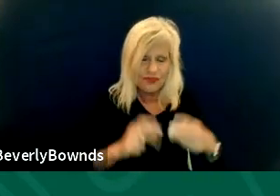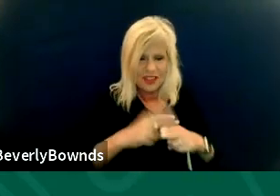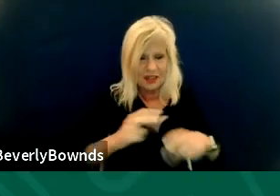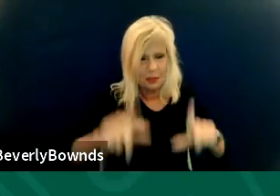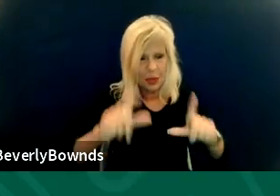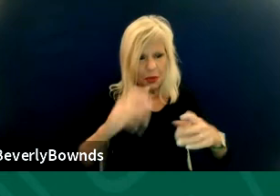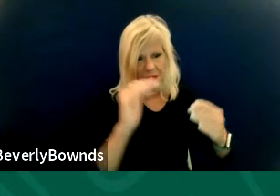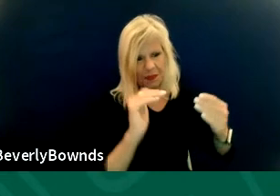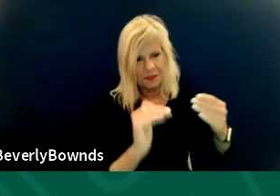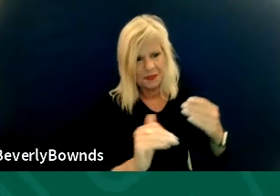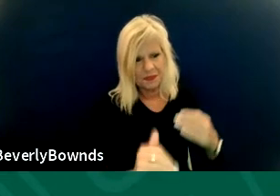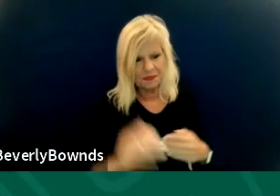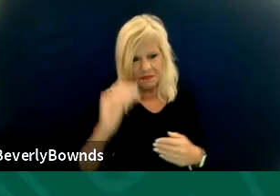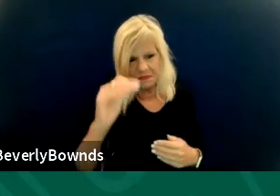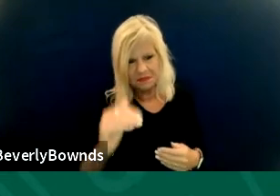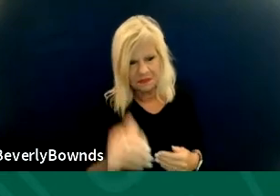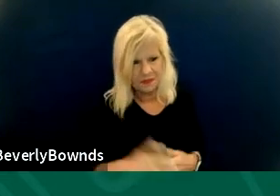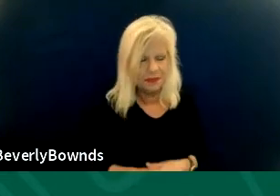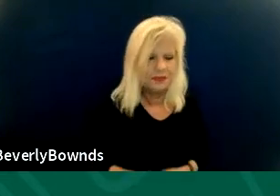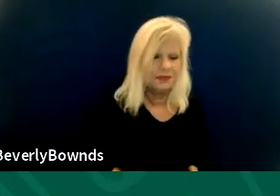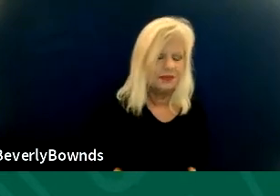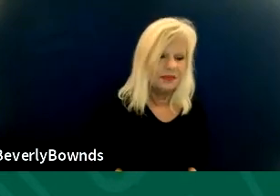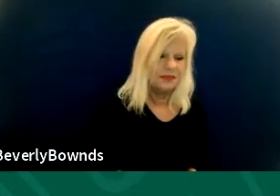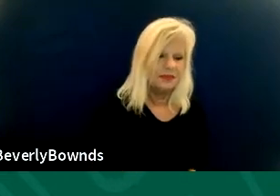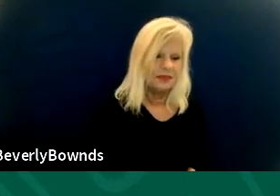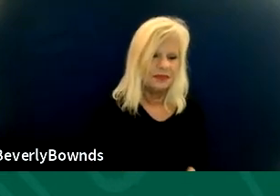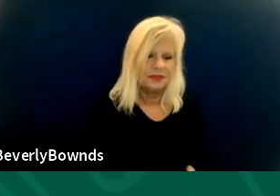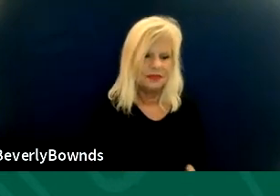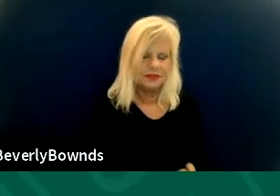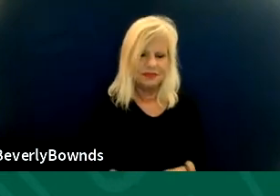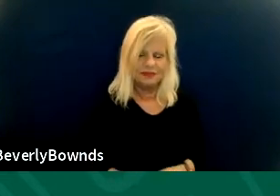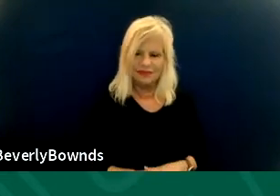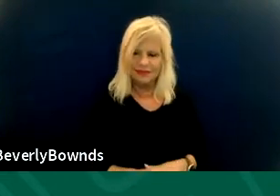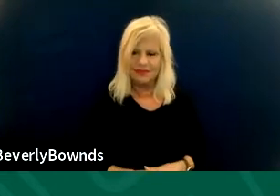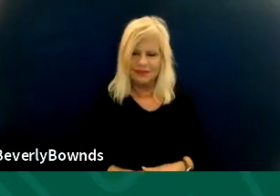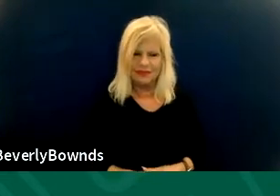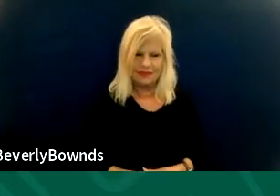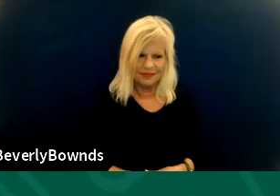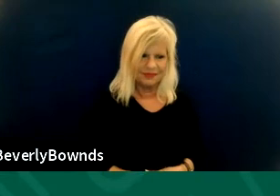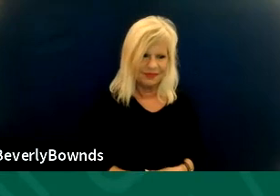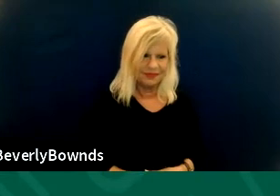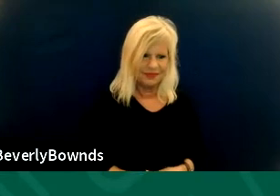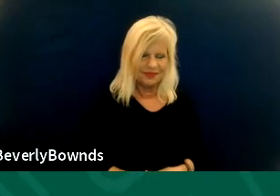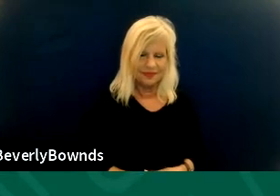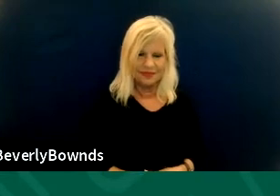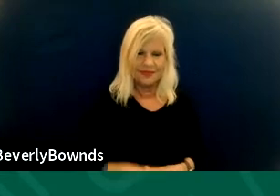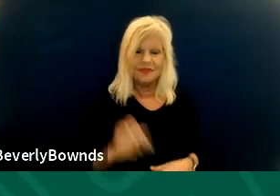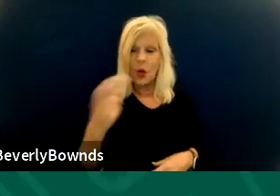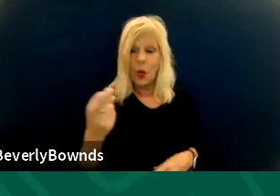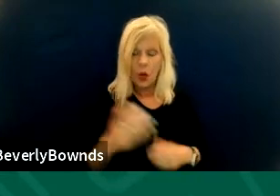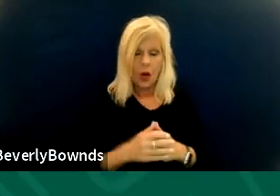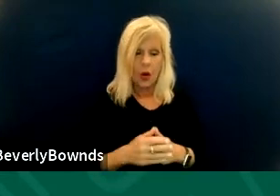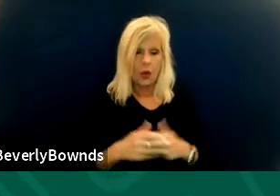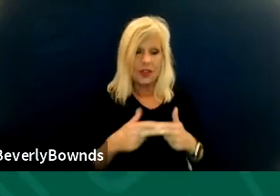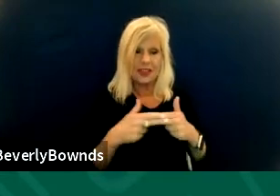Mendonca, Jacob Davis, and of course, Sangi was always there keeping an eye on us, make sure that we, oh, there's a slide